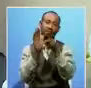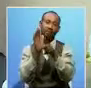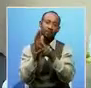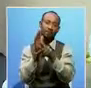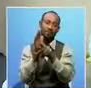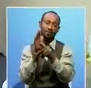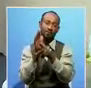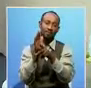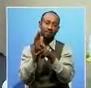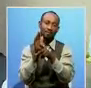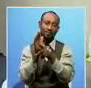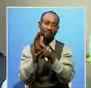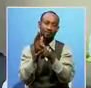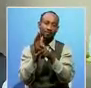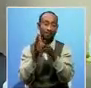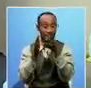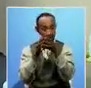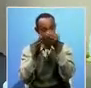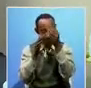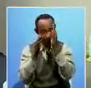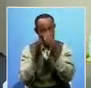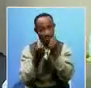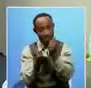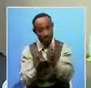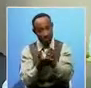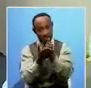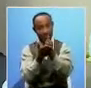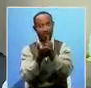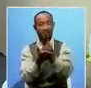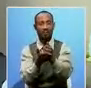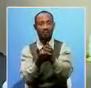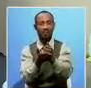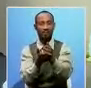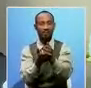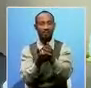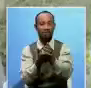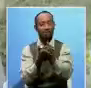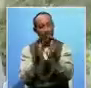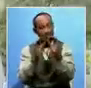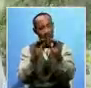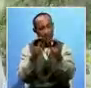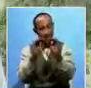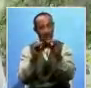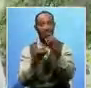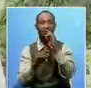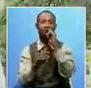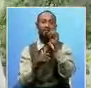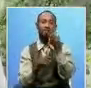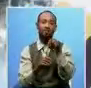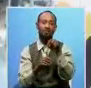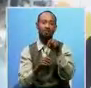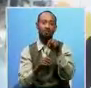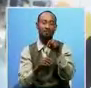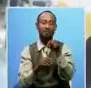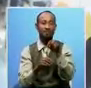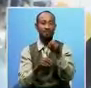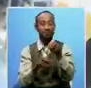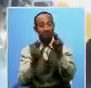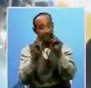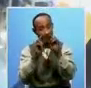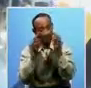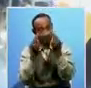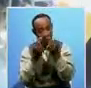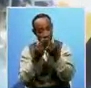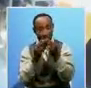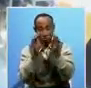where these students are helped, these students are taught? And the Zambia National Union of Teachers, ZANUT, General